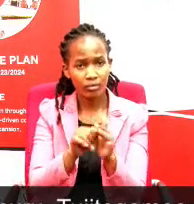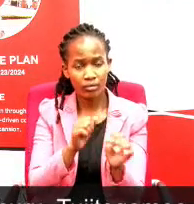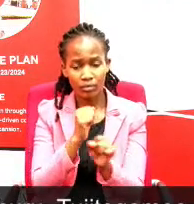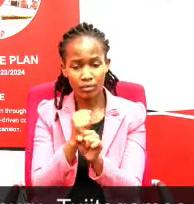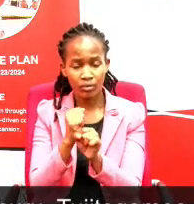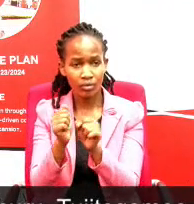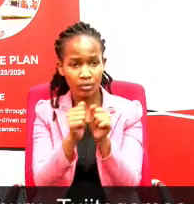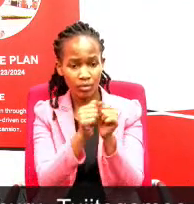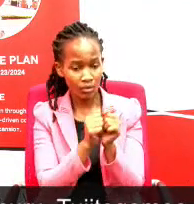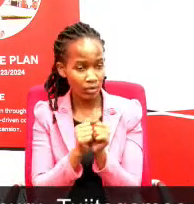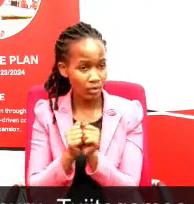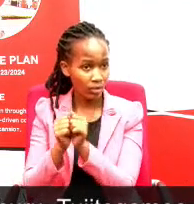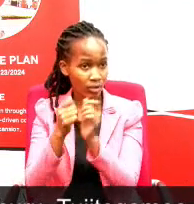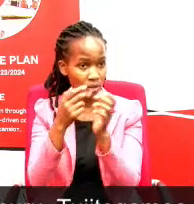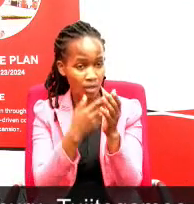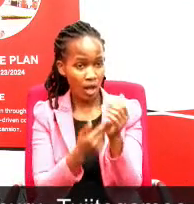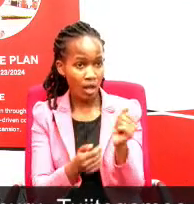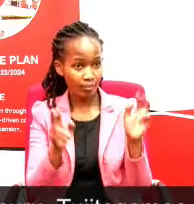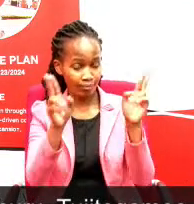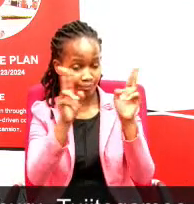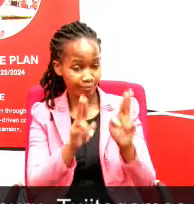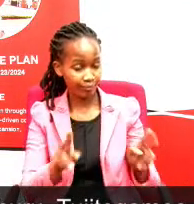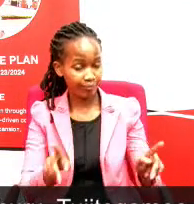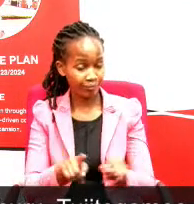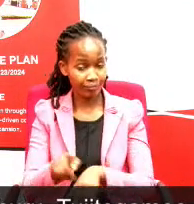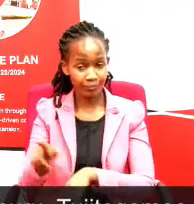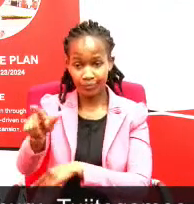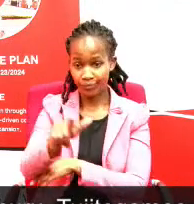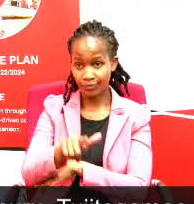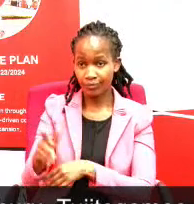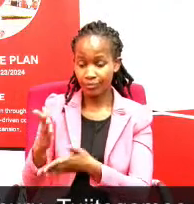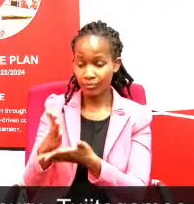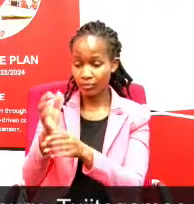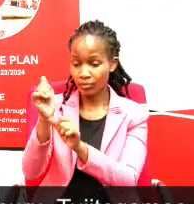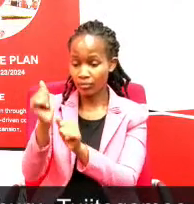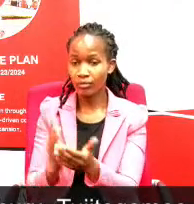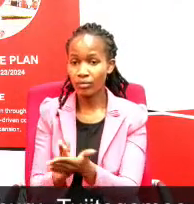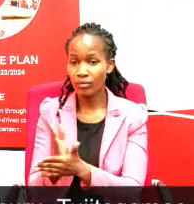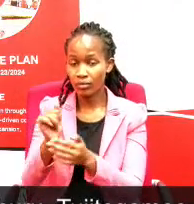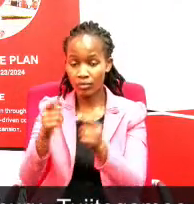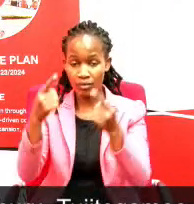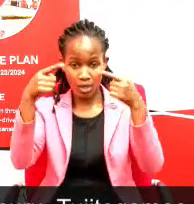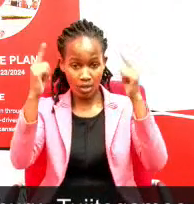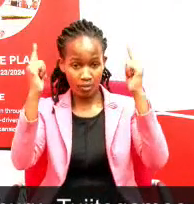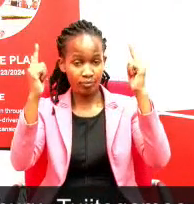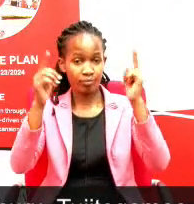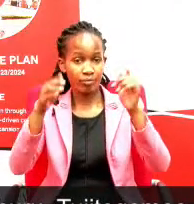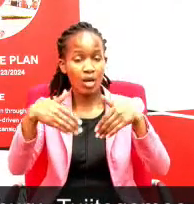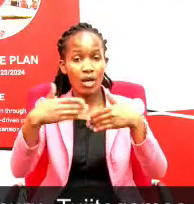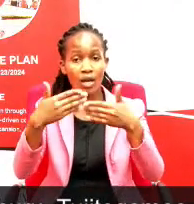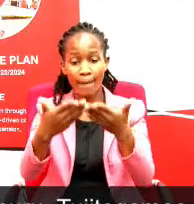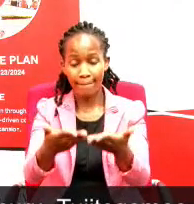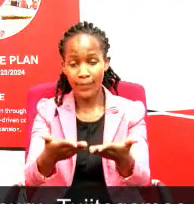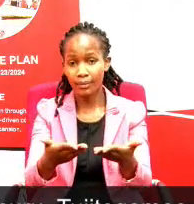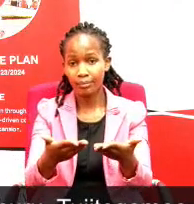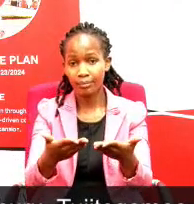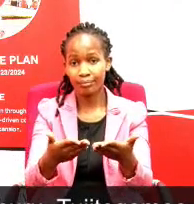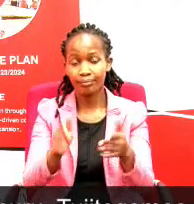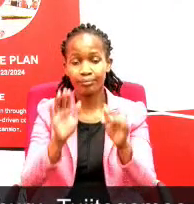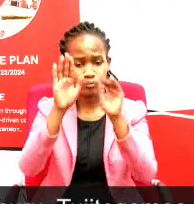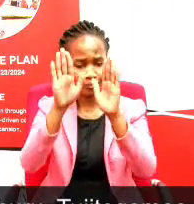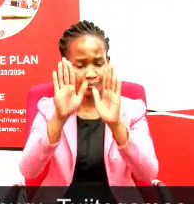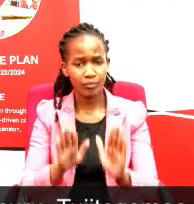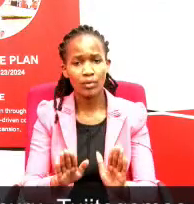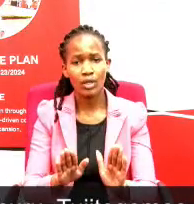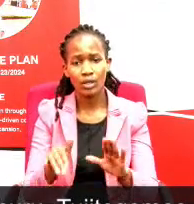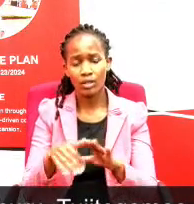together, both internal stakeholders as well as external stakeholders, and ensure that we successfully deliver the key indicators